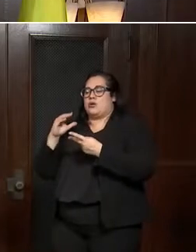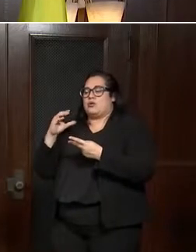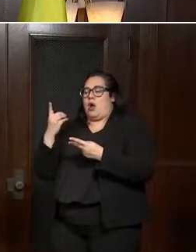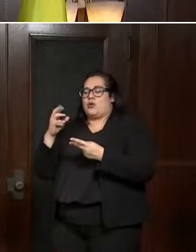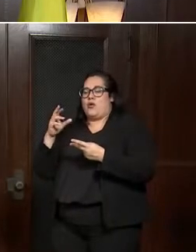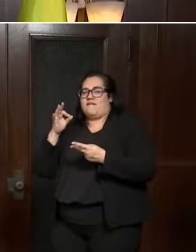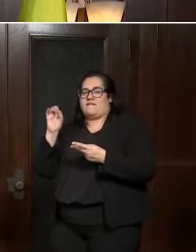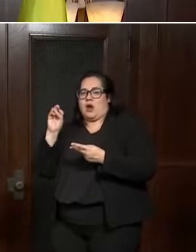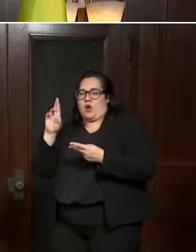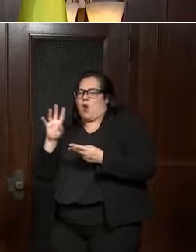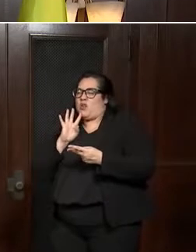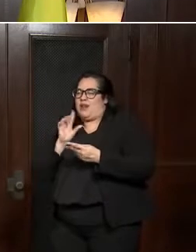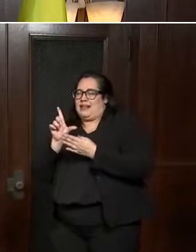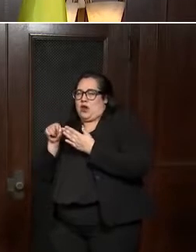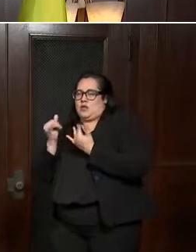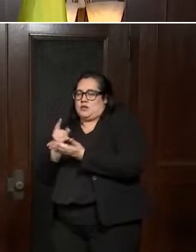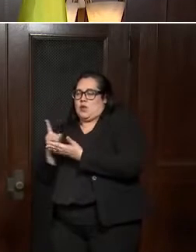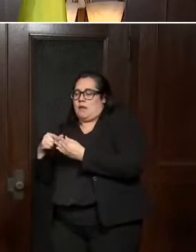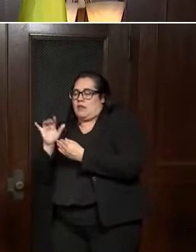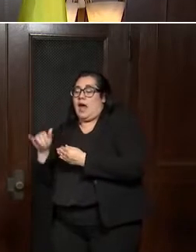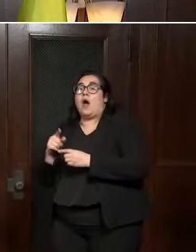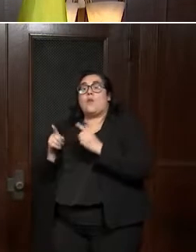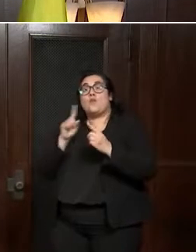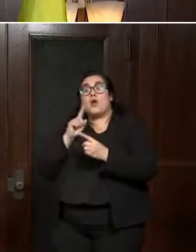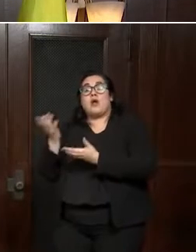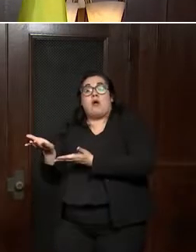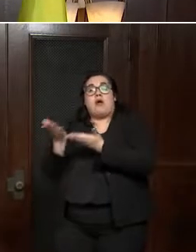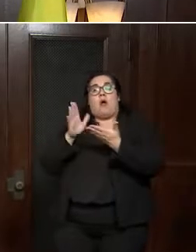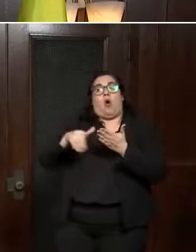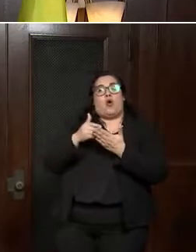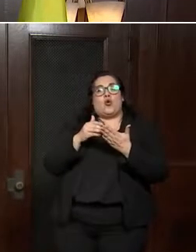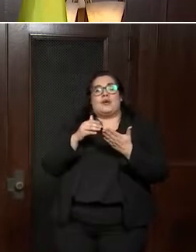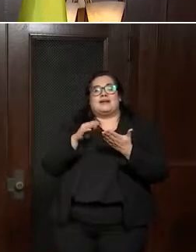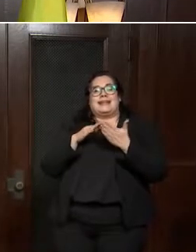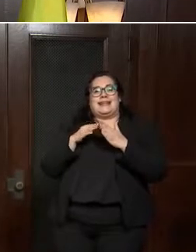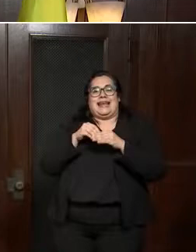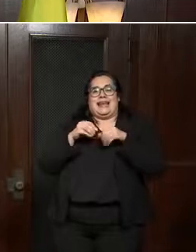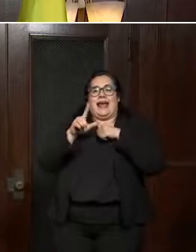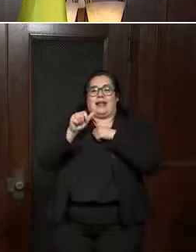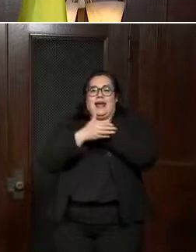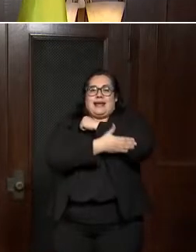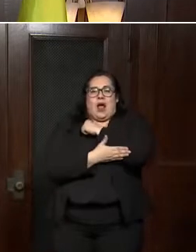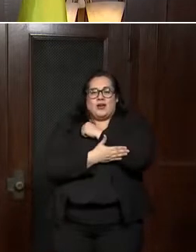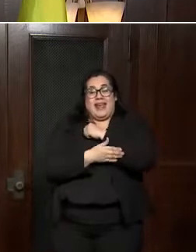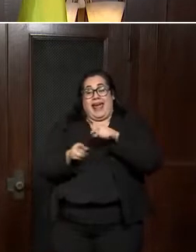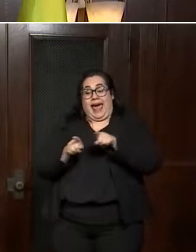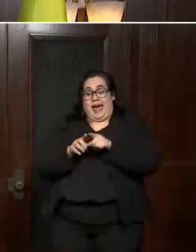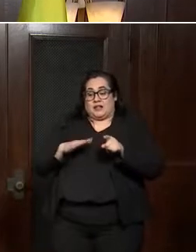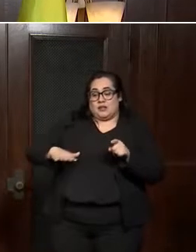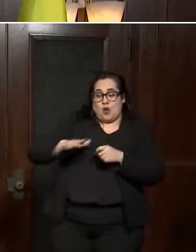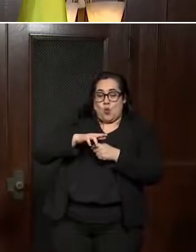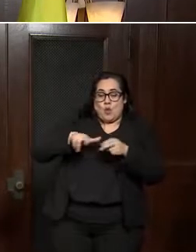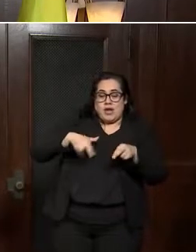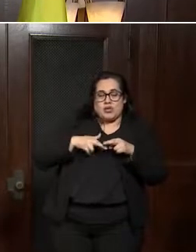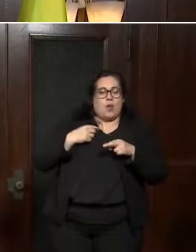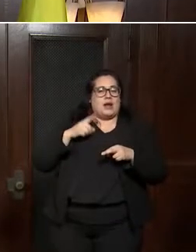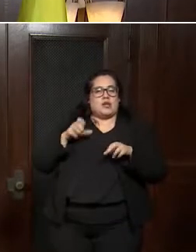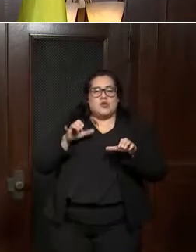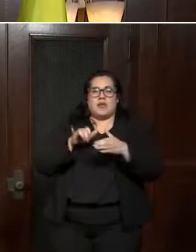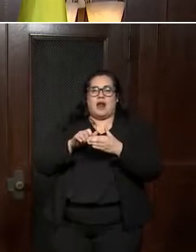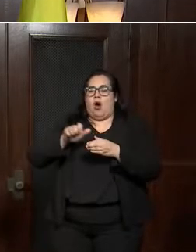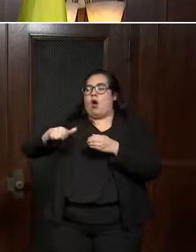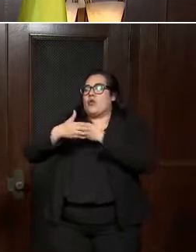talking later this week about that, and bringing the other cities of LA County. We also need to do that as a region, I believe. The other counties that are around